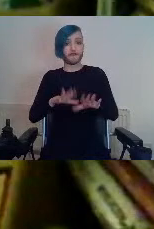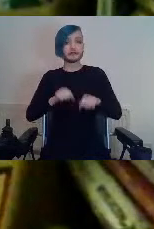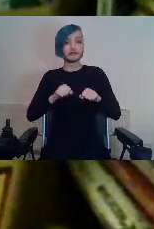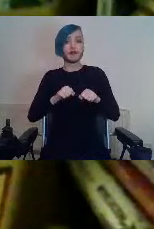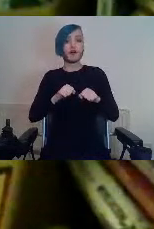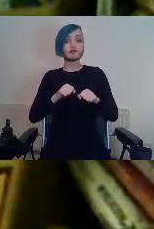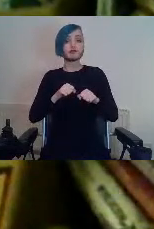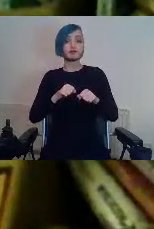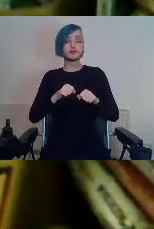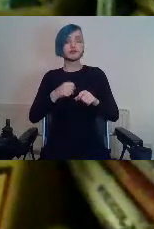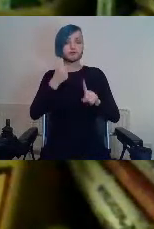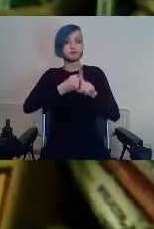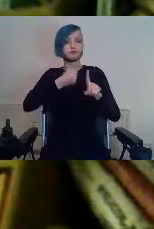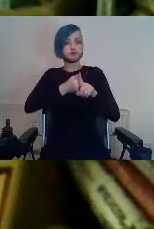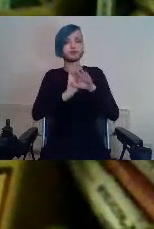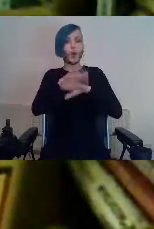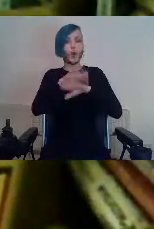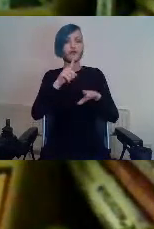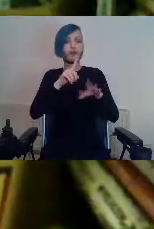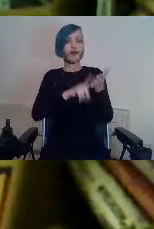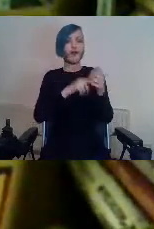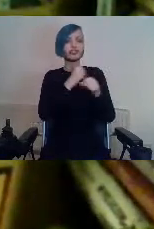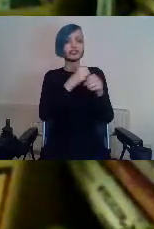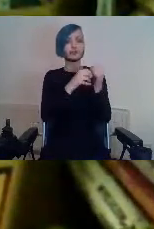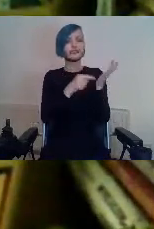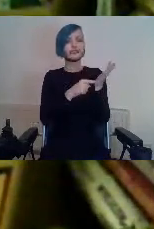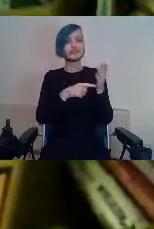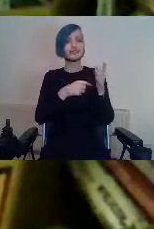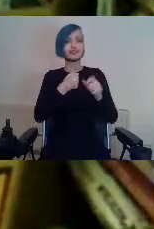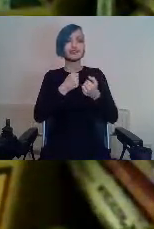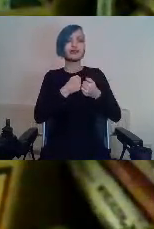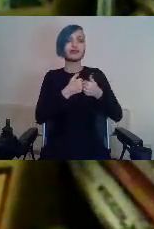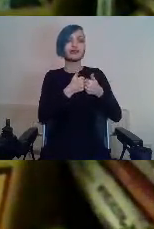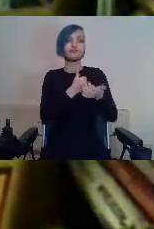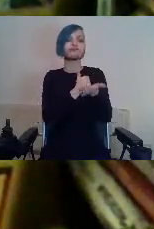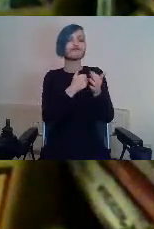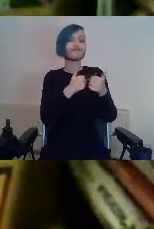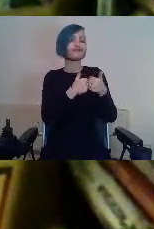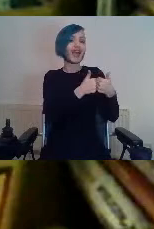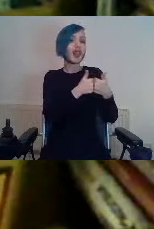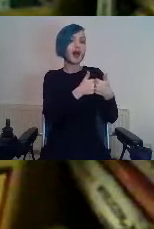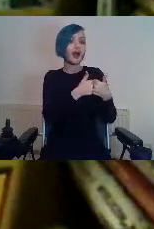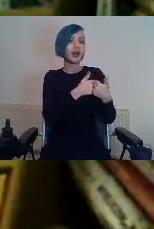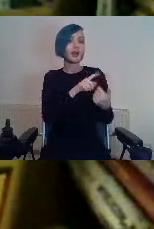because before I was quite known and